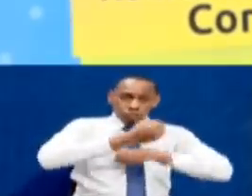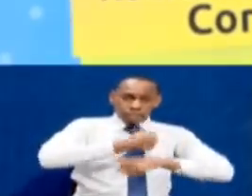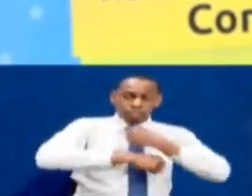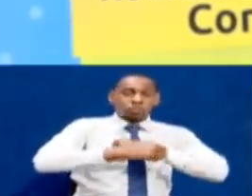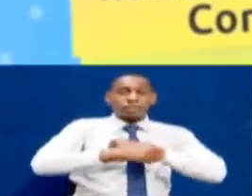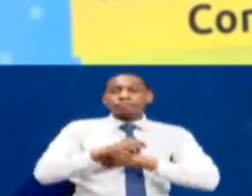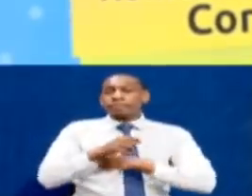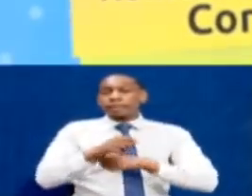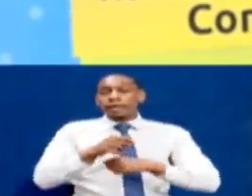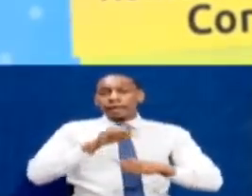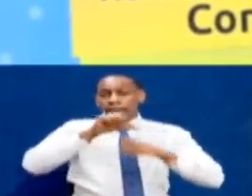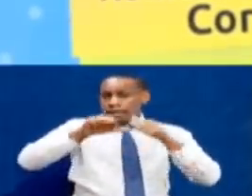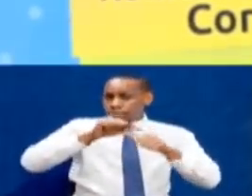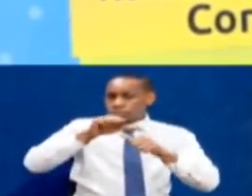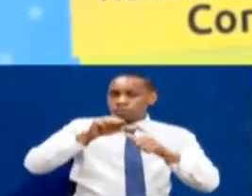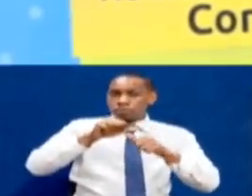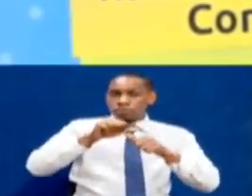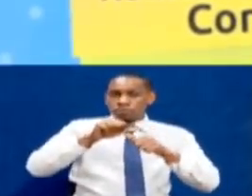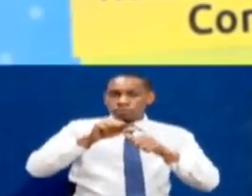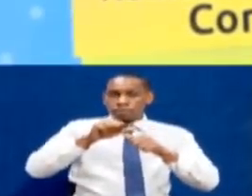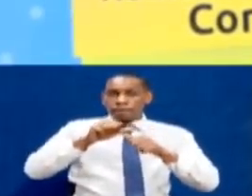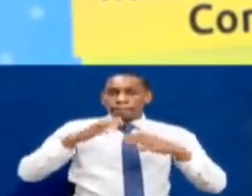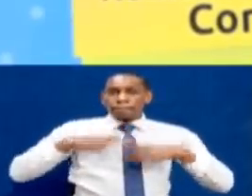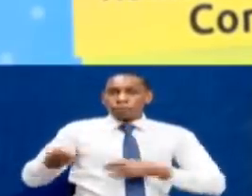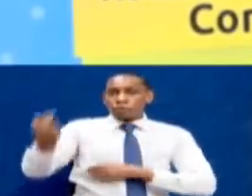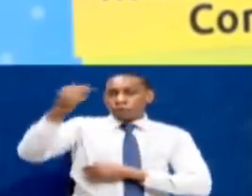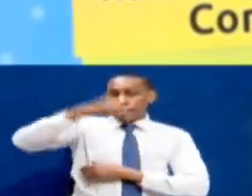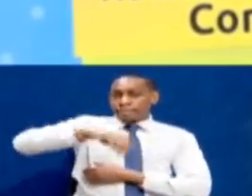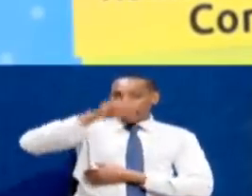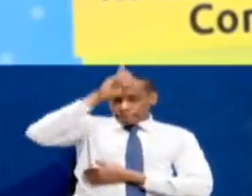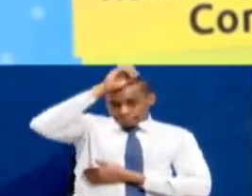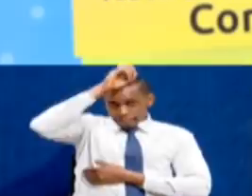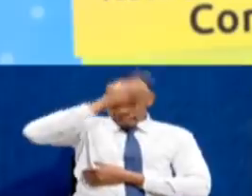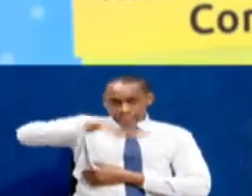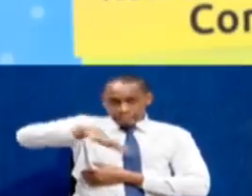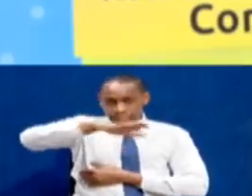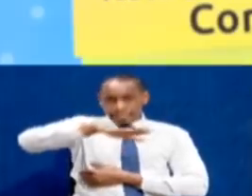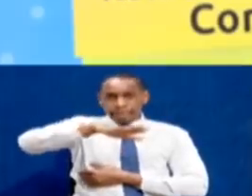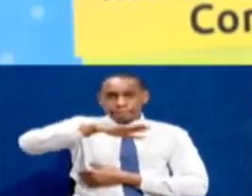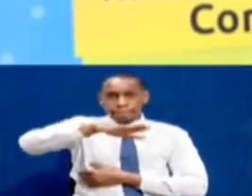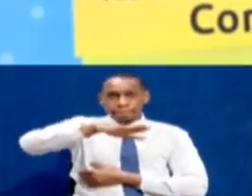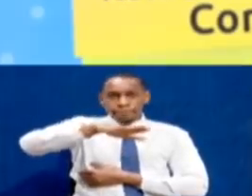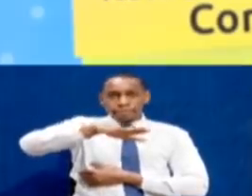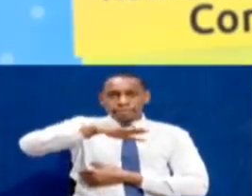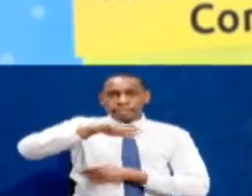a very serious attitude about new entrants into the community, new entrants